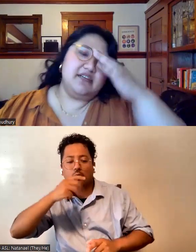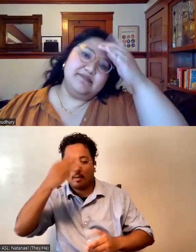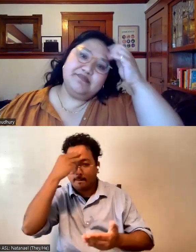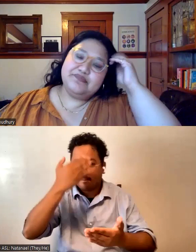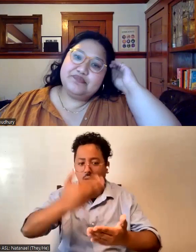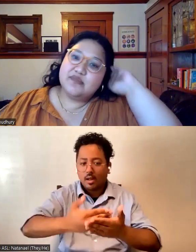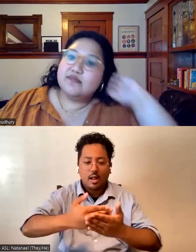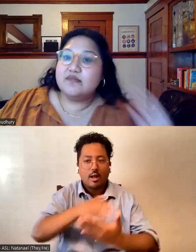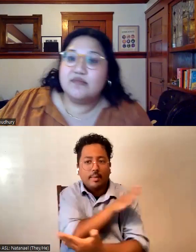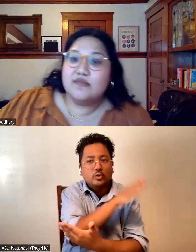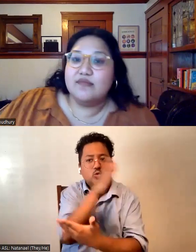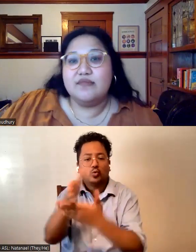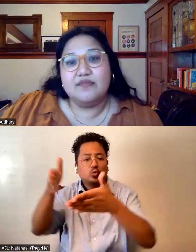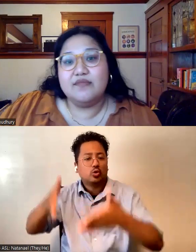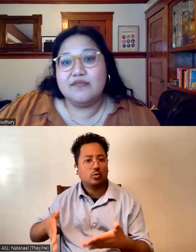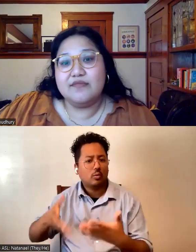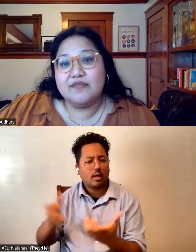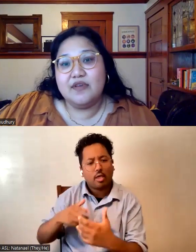figure.